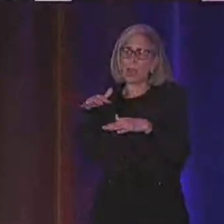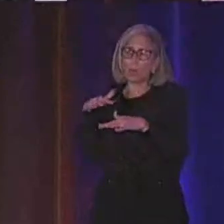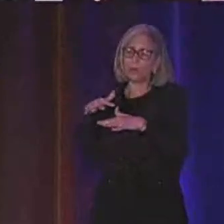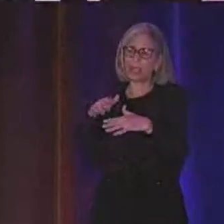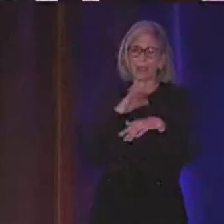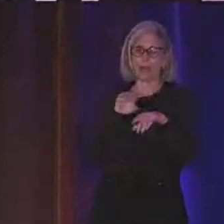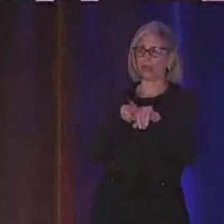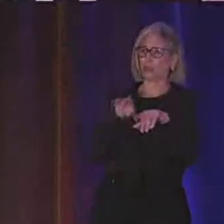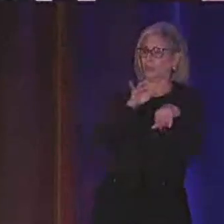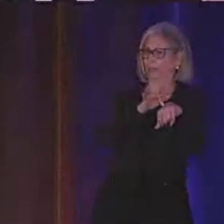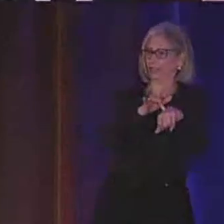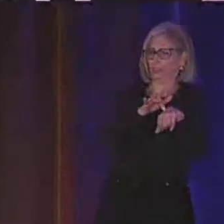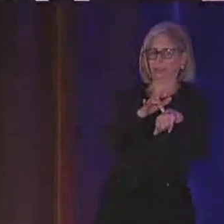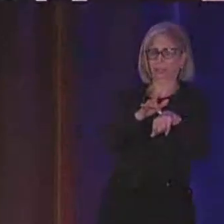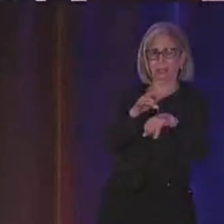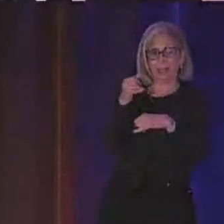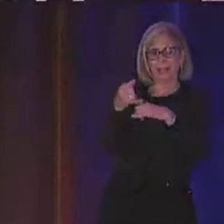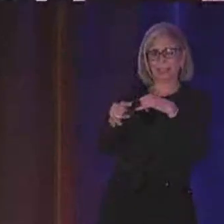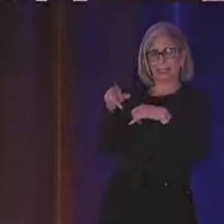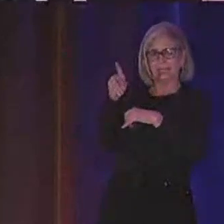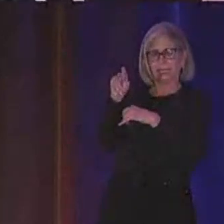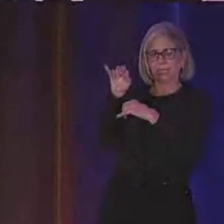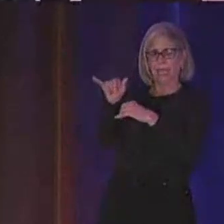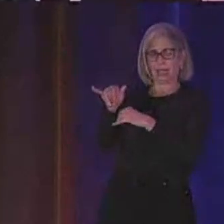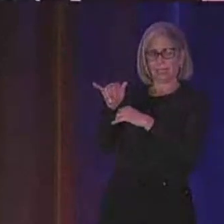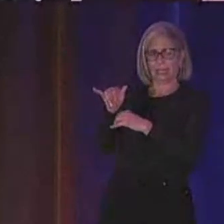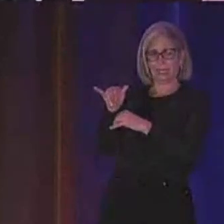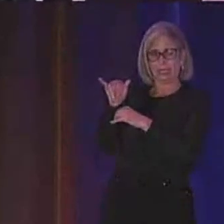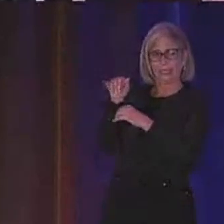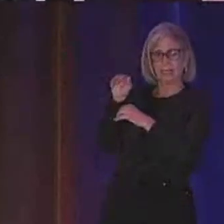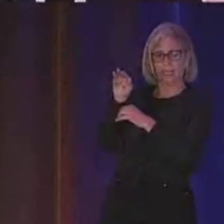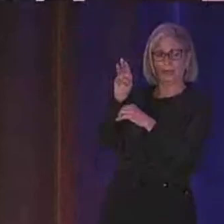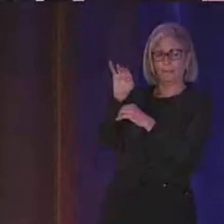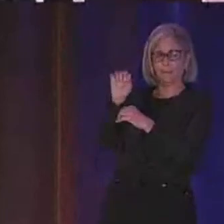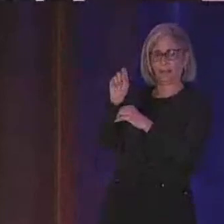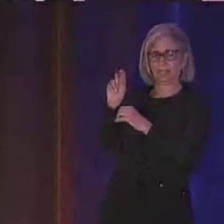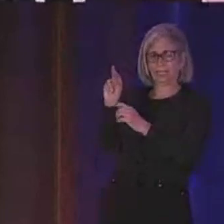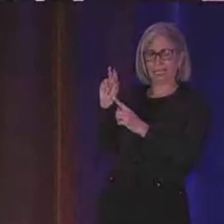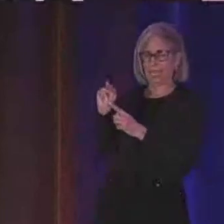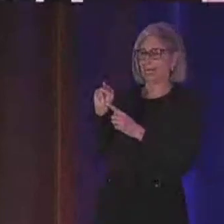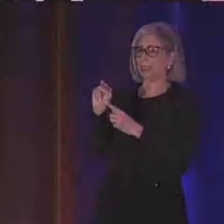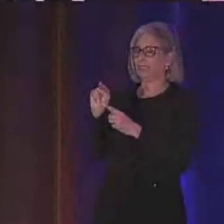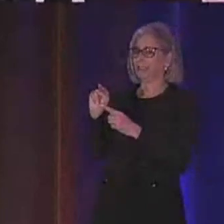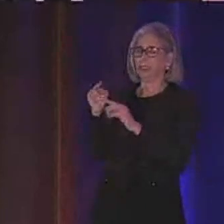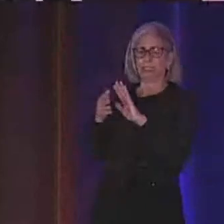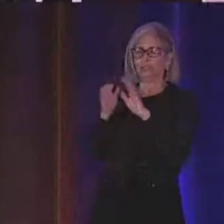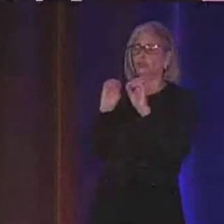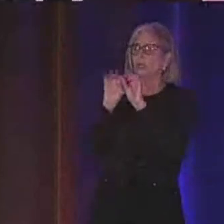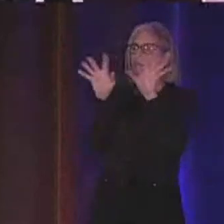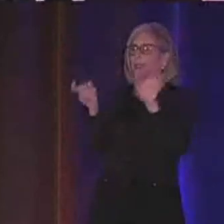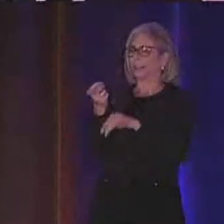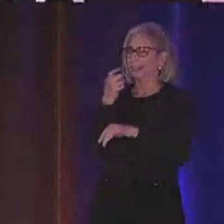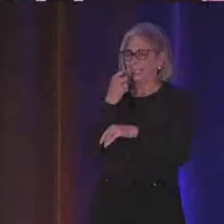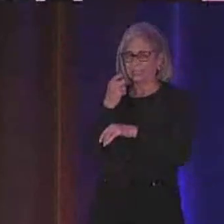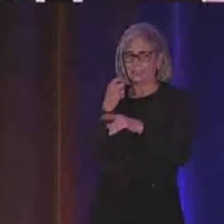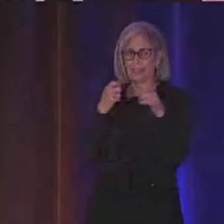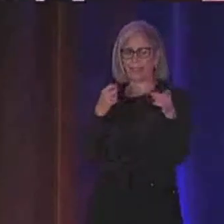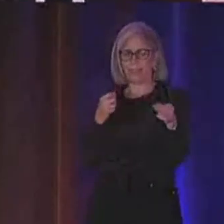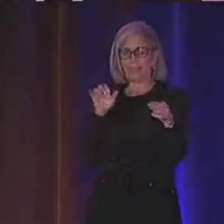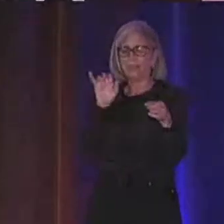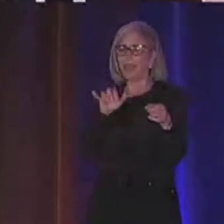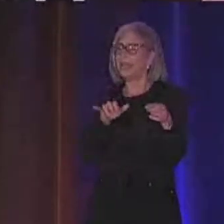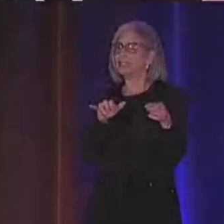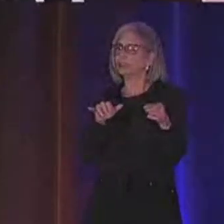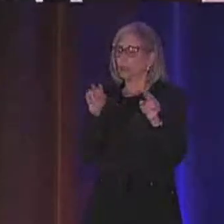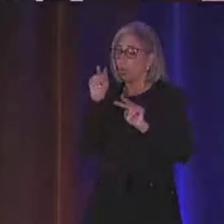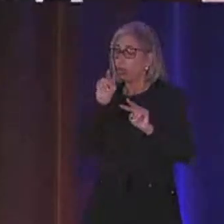on the left, I have Kelly Milligan's great tutorial article, Creating the Effect of Transparent Glass. So we're going to use this to